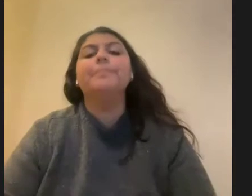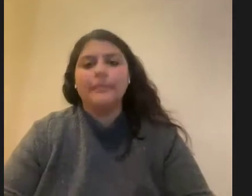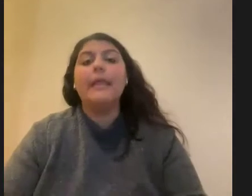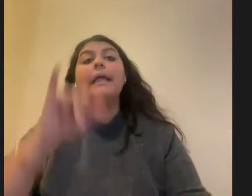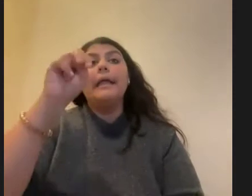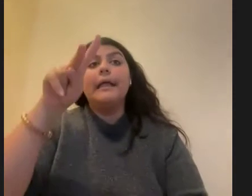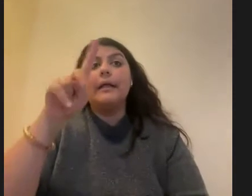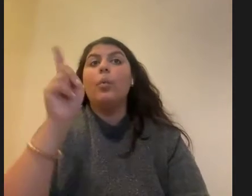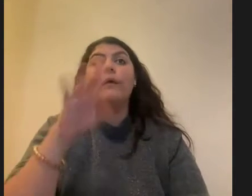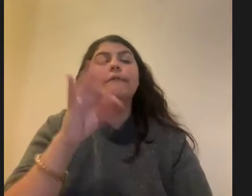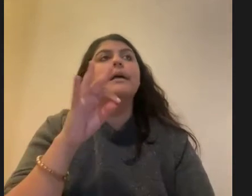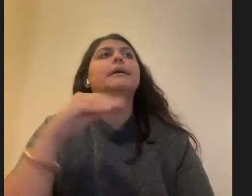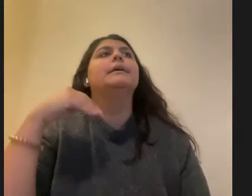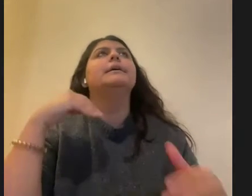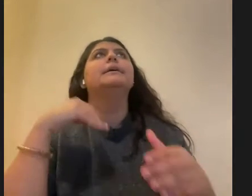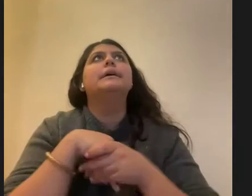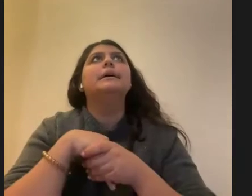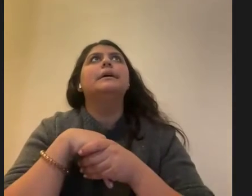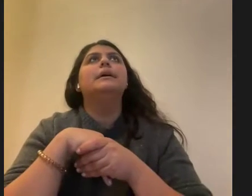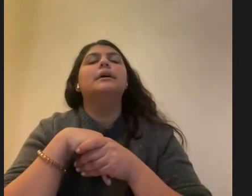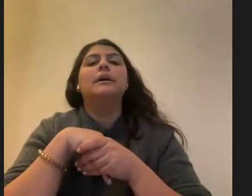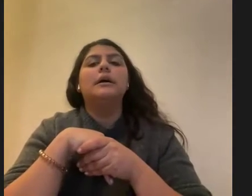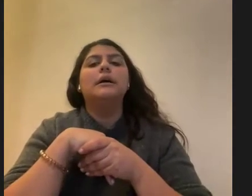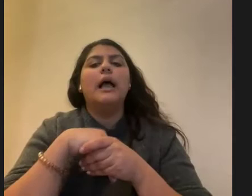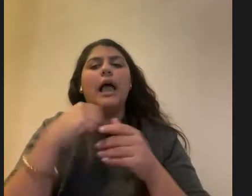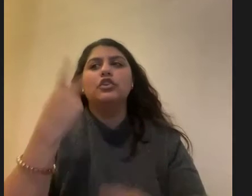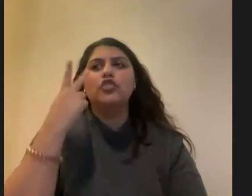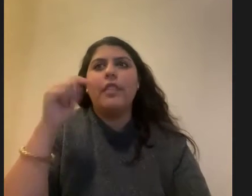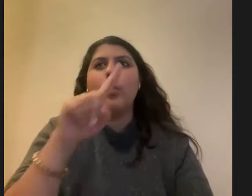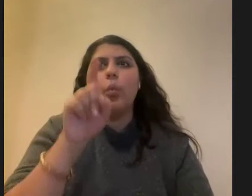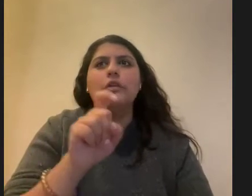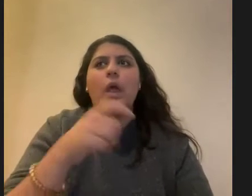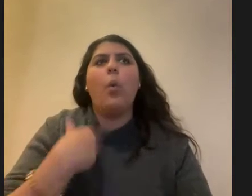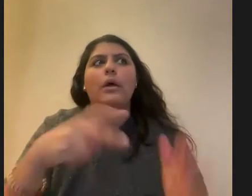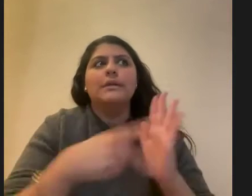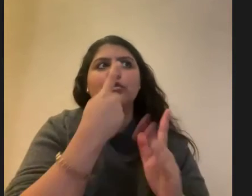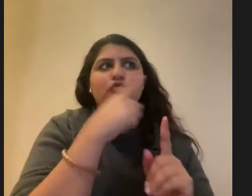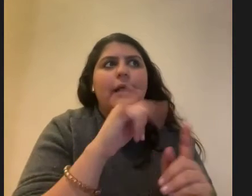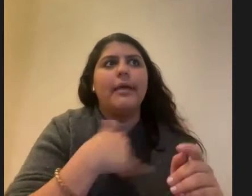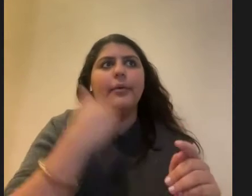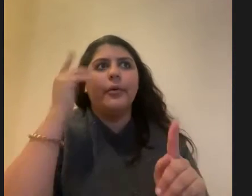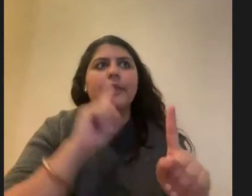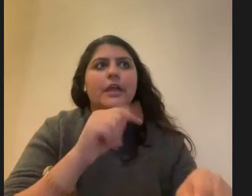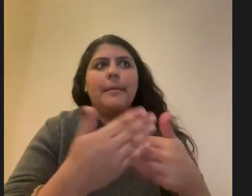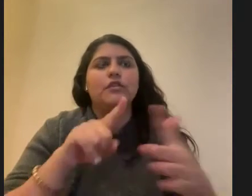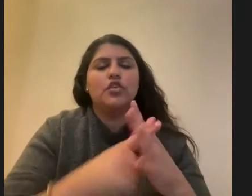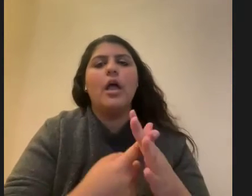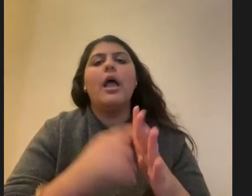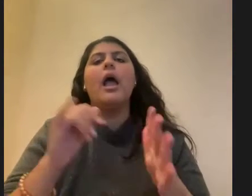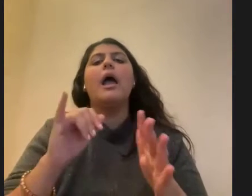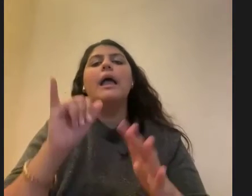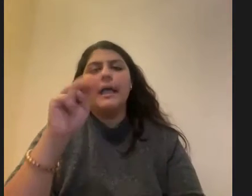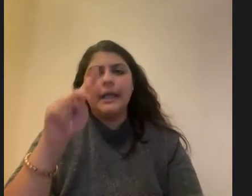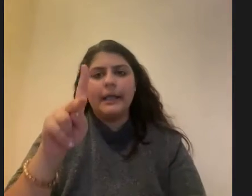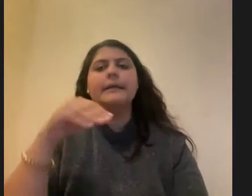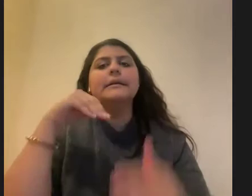located, oh, because I saw this question and I wanted to double check that I knew the answer to it before we started. The ink is